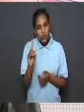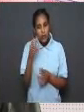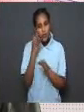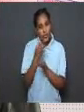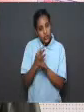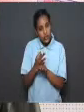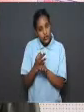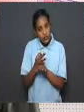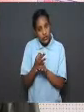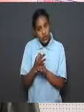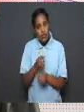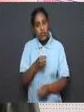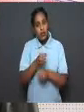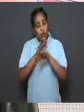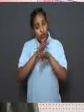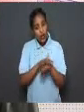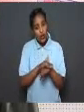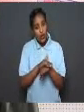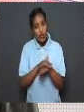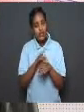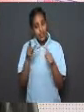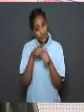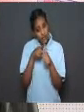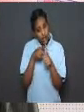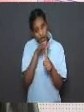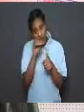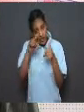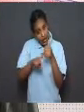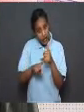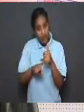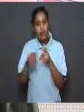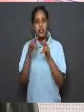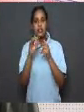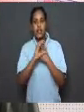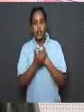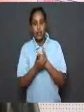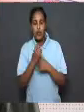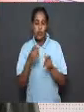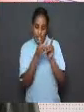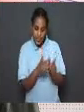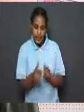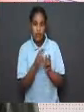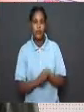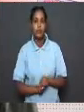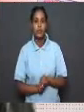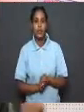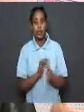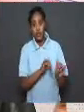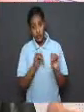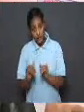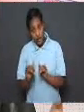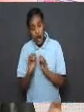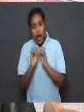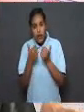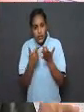Thermodynamic functions that depend upon the initial and final state of systems,